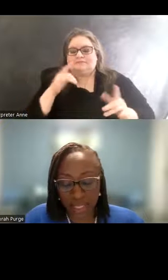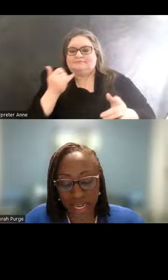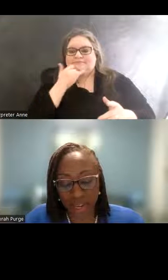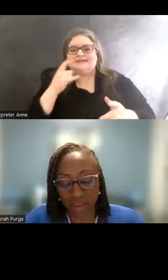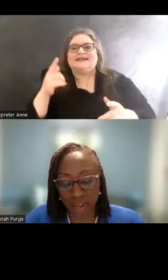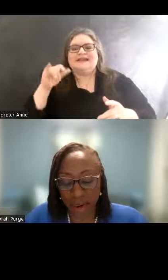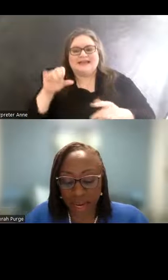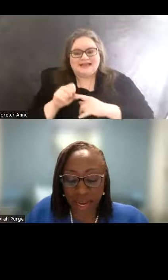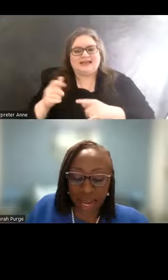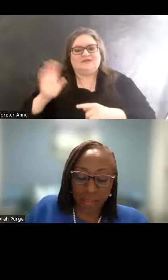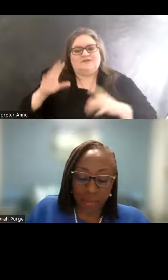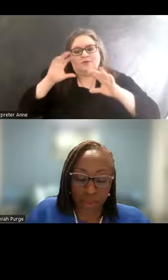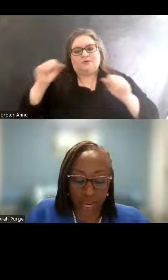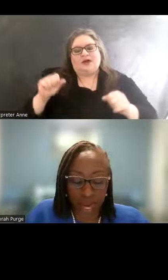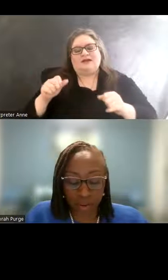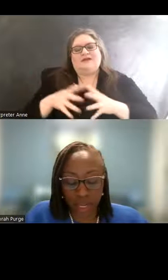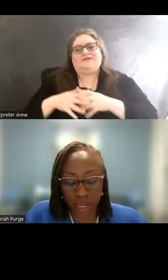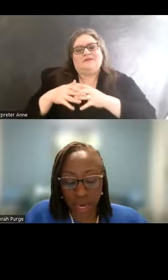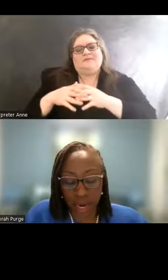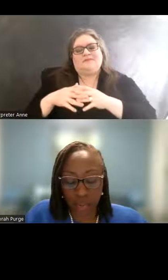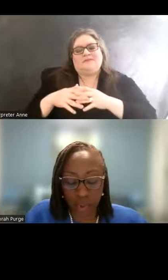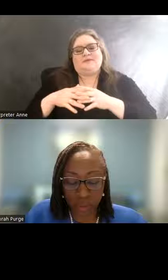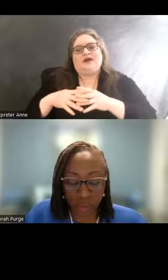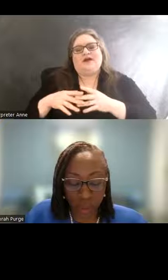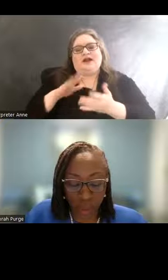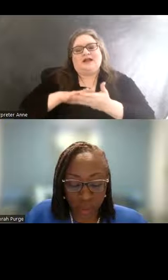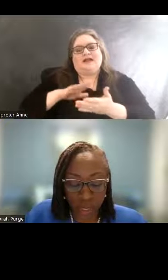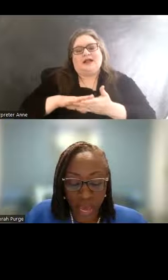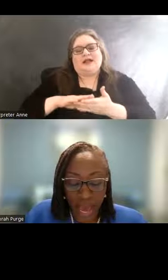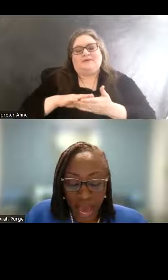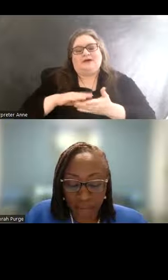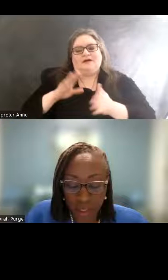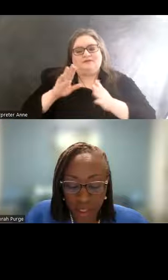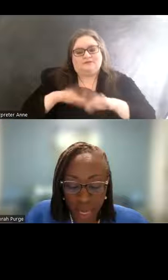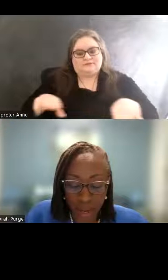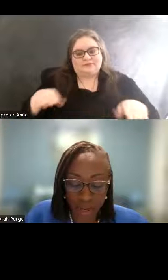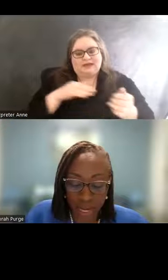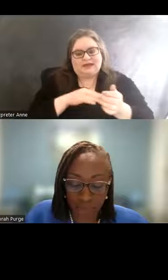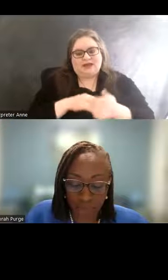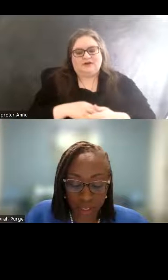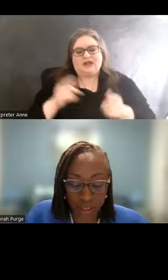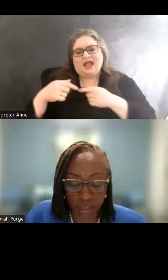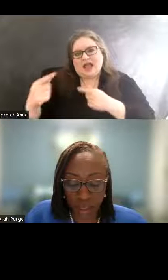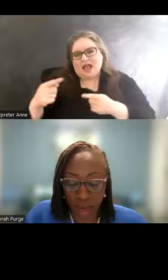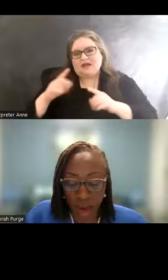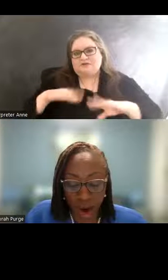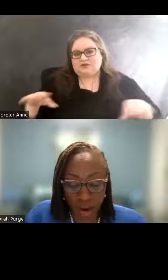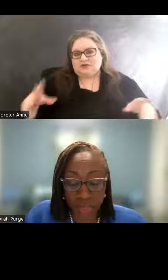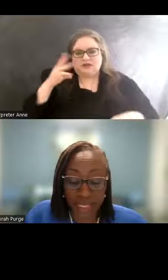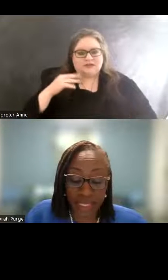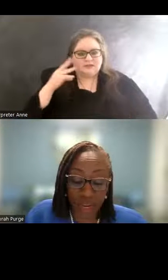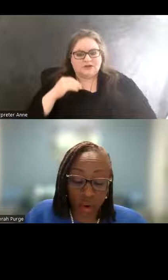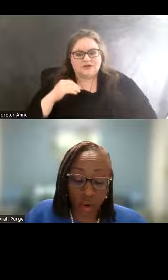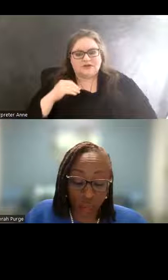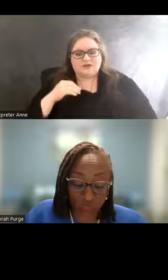former president of the American Academy of Pediatrics, and I'm going to read quote, "Adverse childhood experiences are